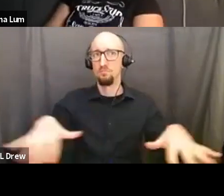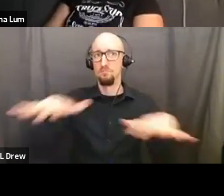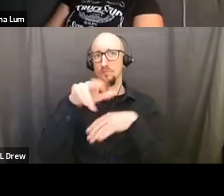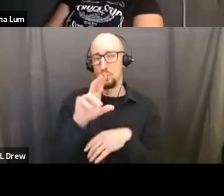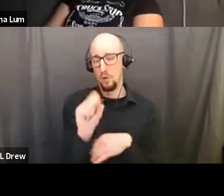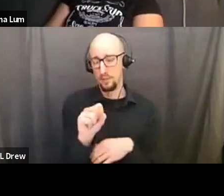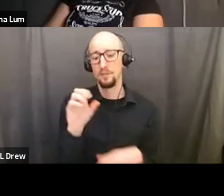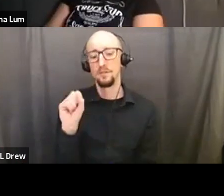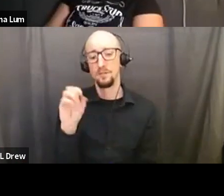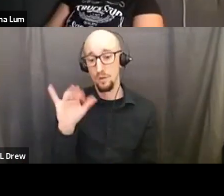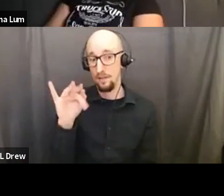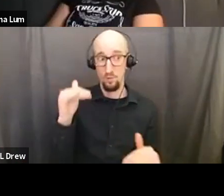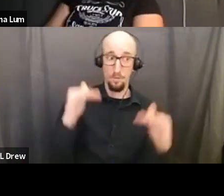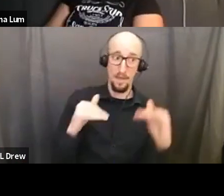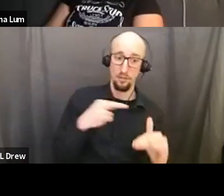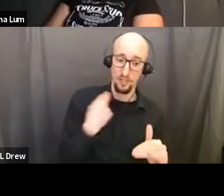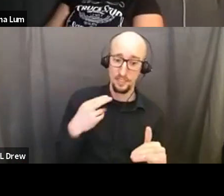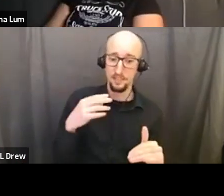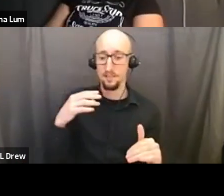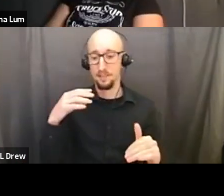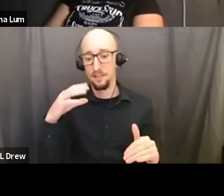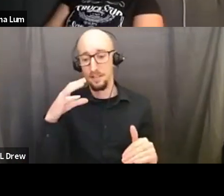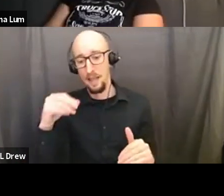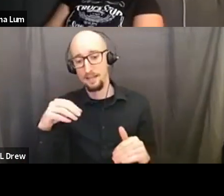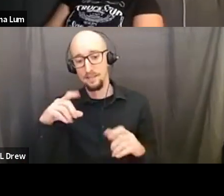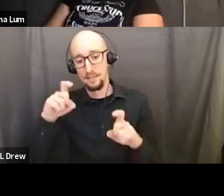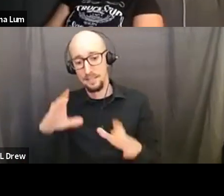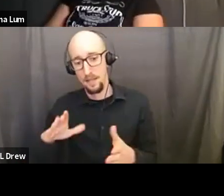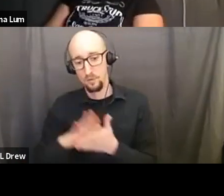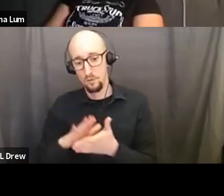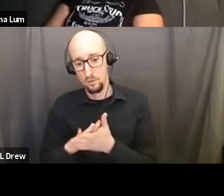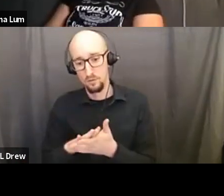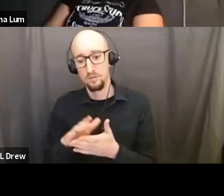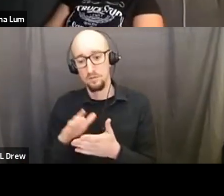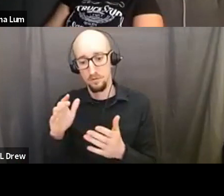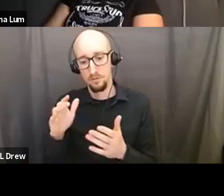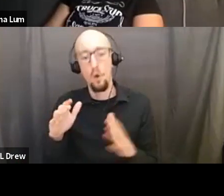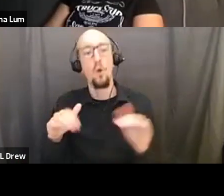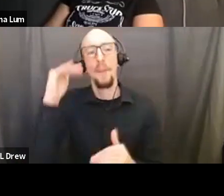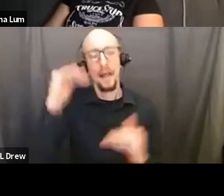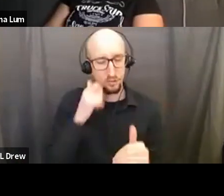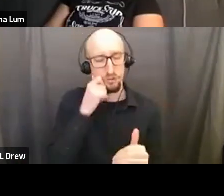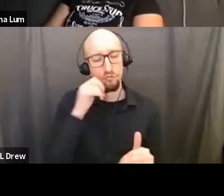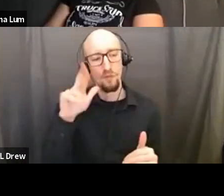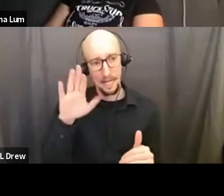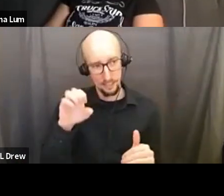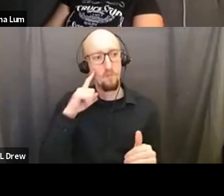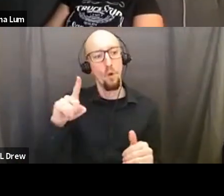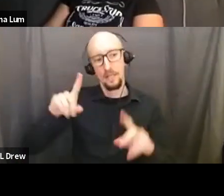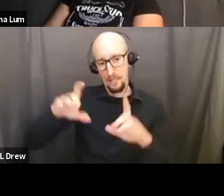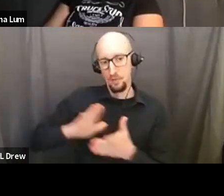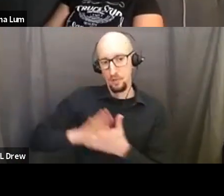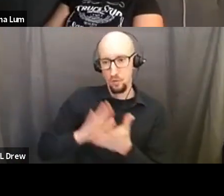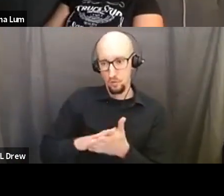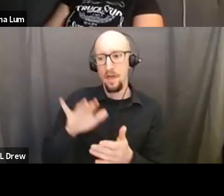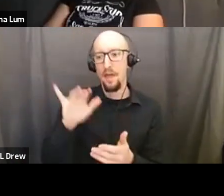if balancing the risk at exam schools is someone's sole goal, the community may